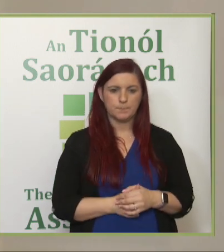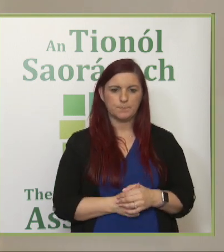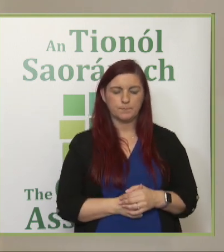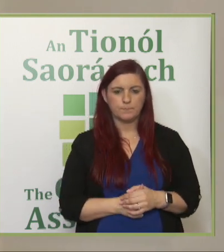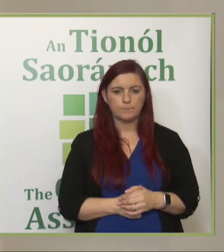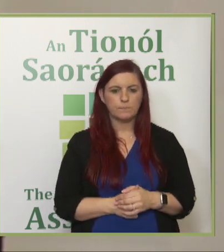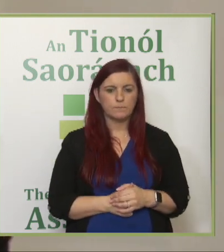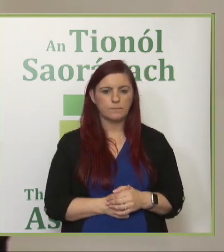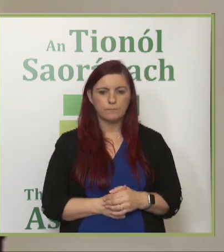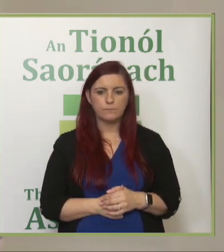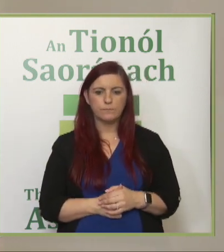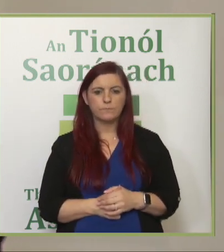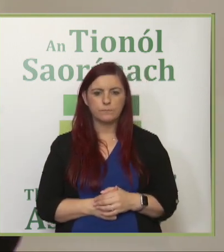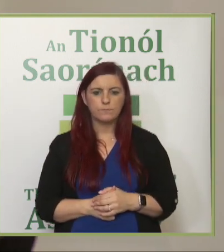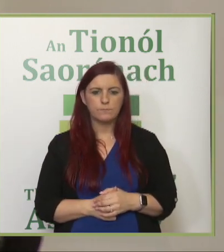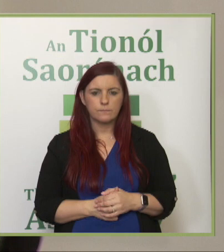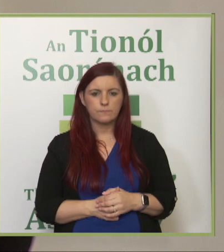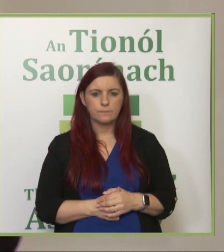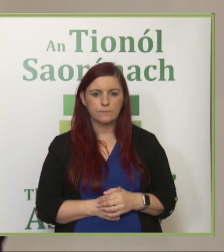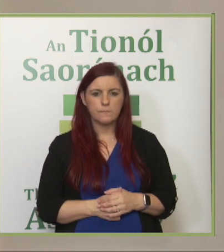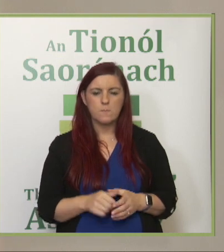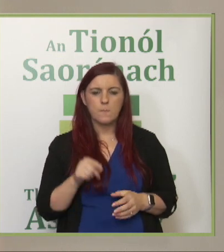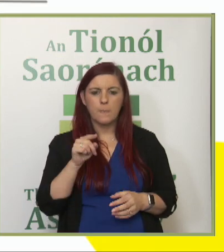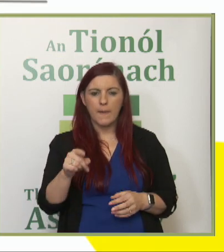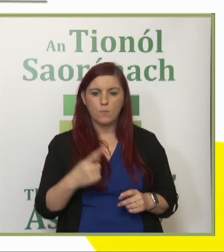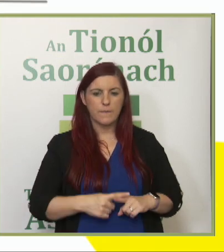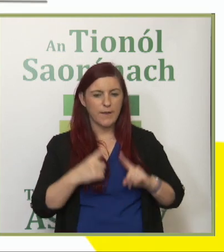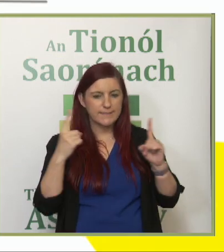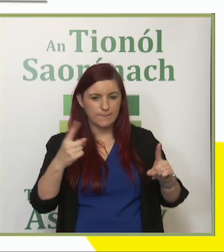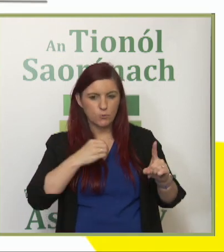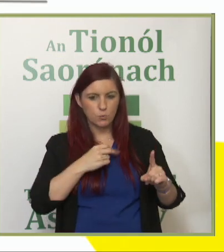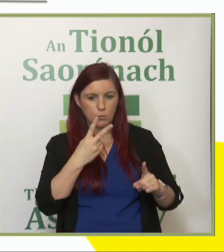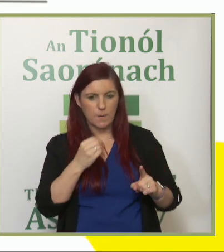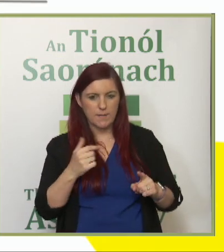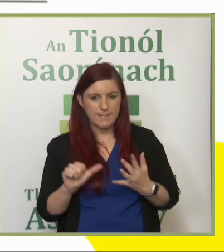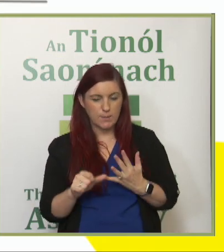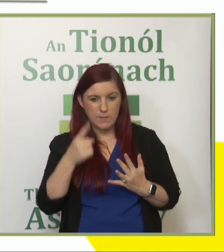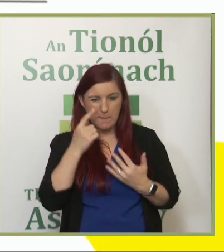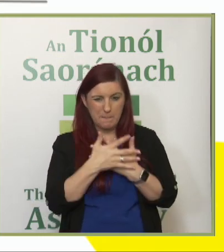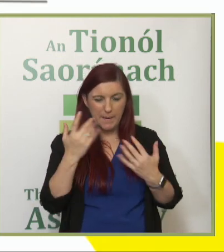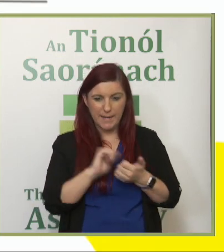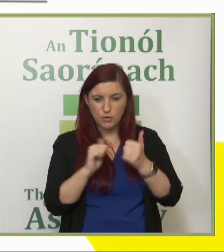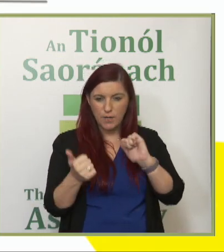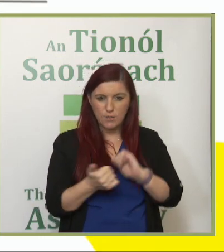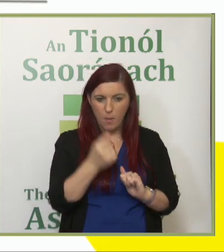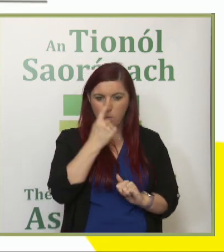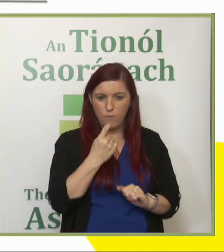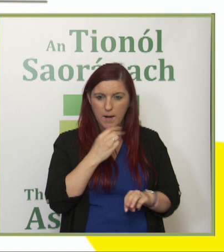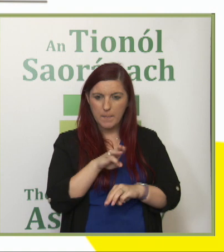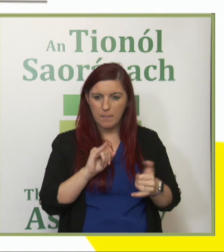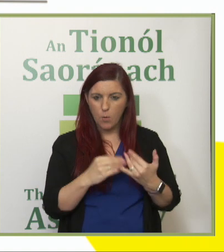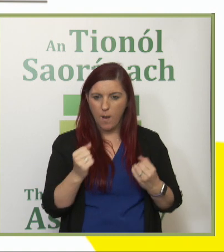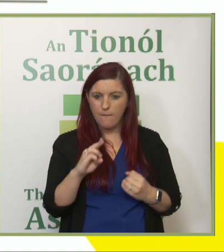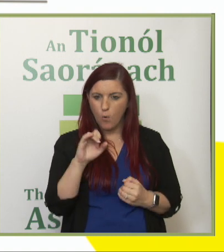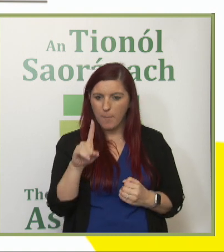And this differs considerably since 2006, and we can see major changes in the profile of the people who have problem opioid